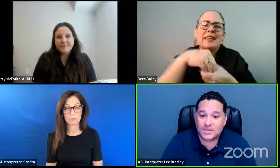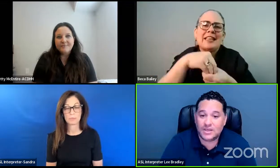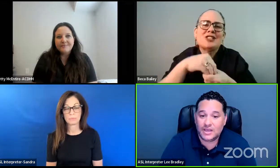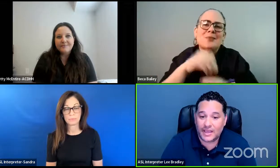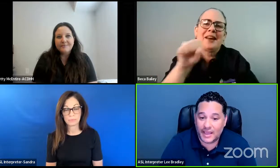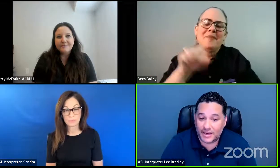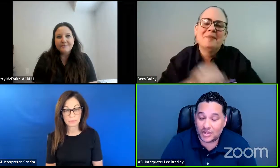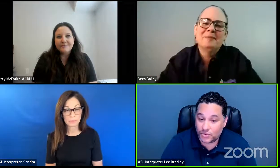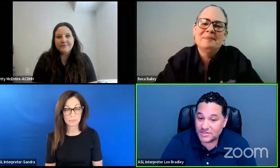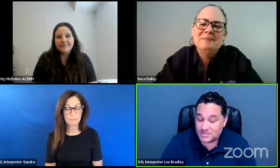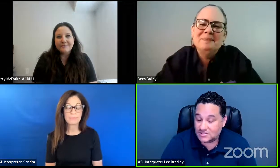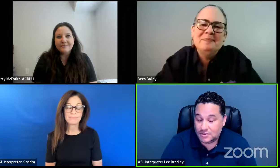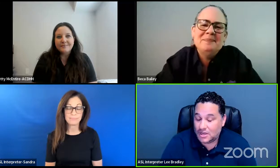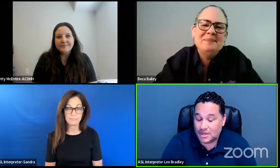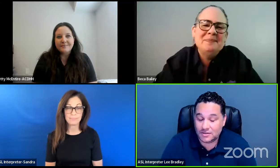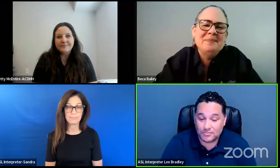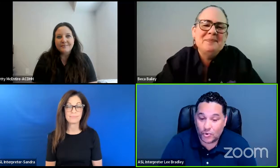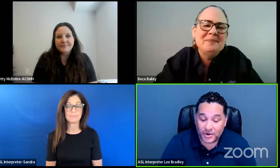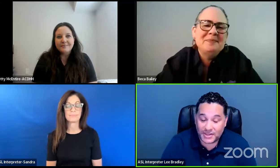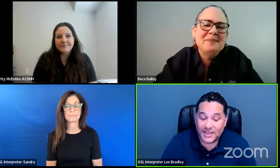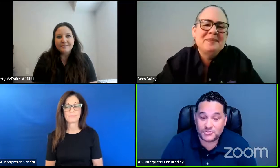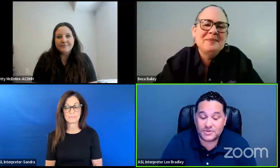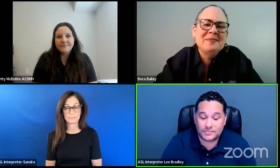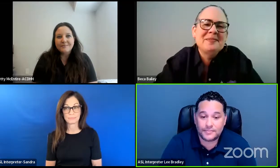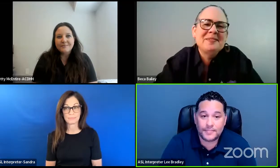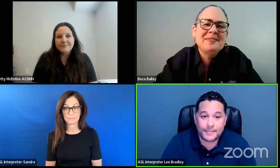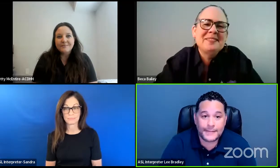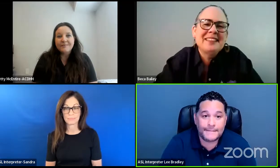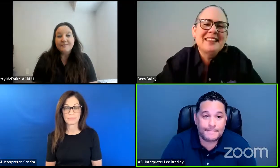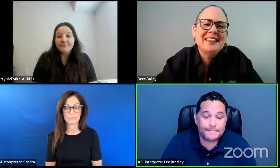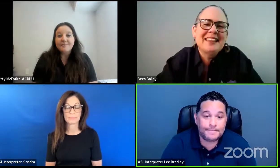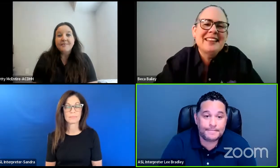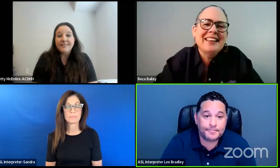topics and increase more engagement.